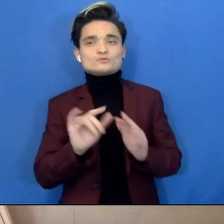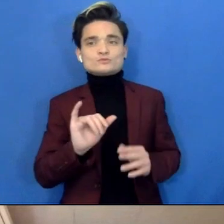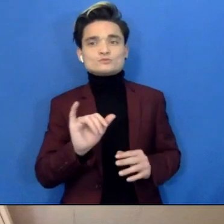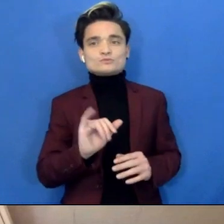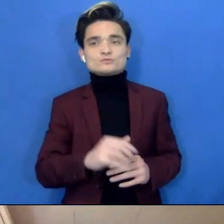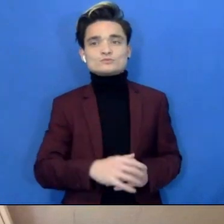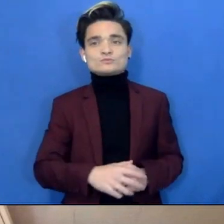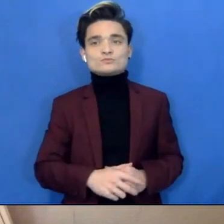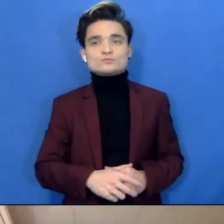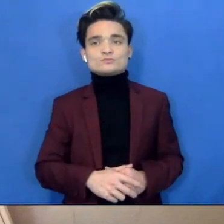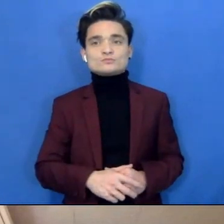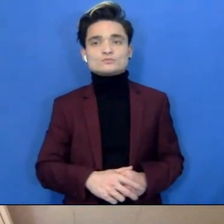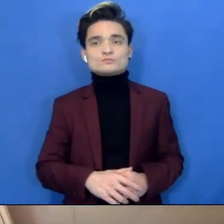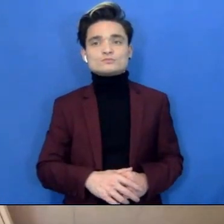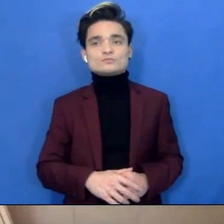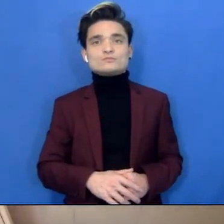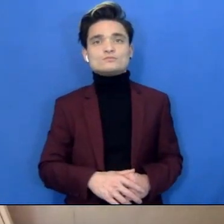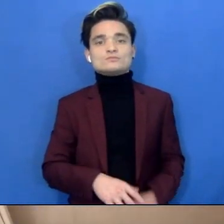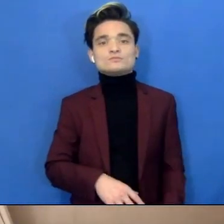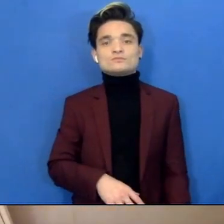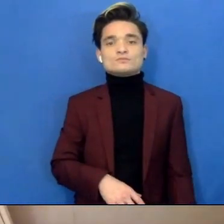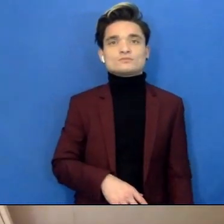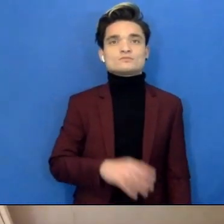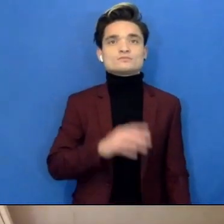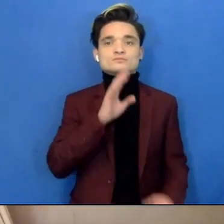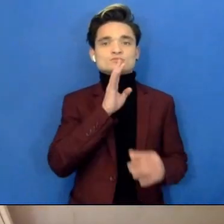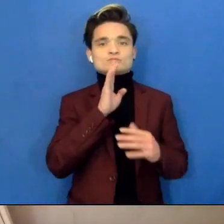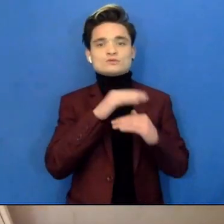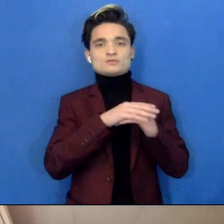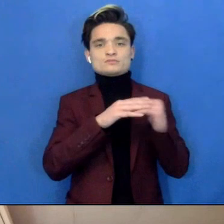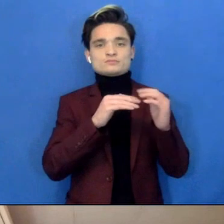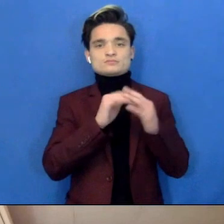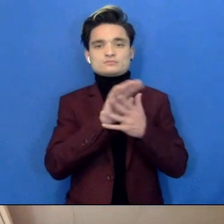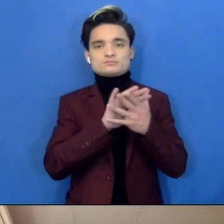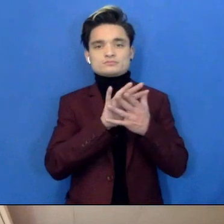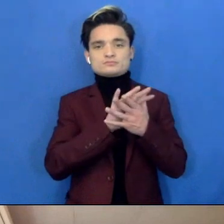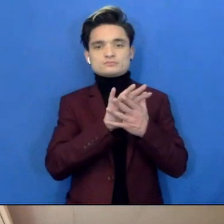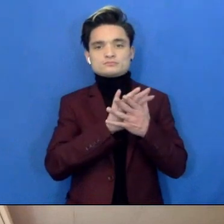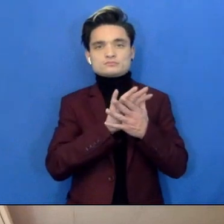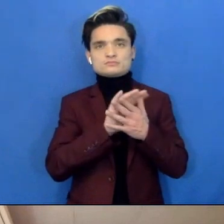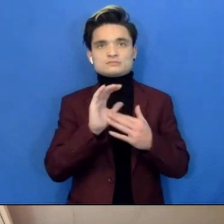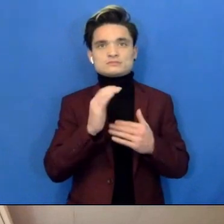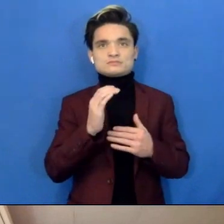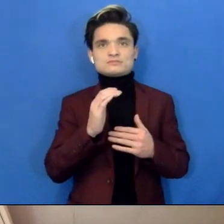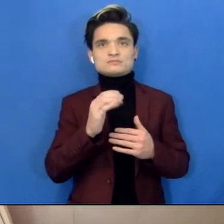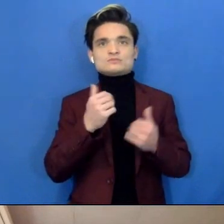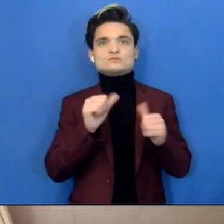beautiful, meaningful dialogue where no word is wasted, ideally, while we're improvising.